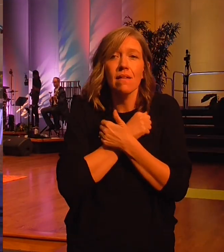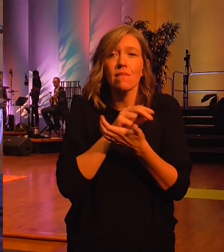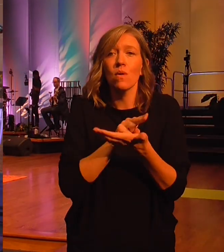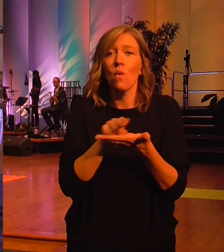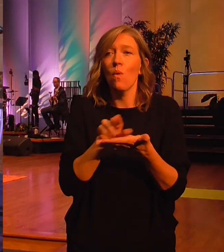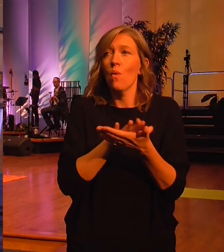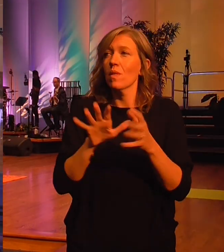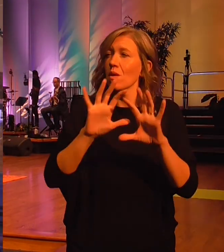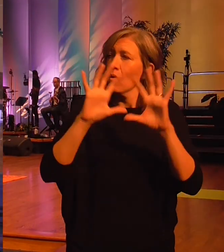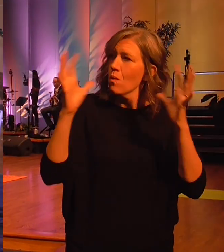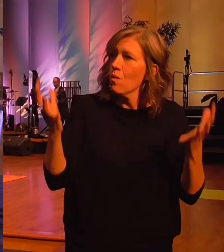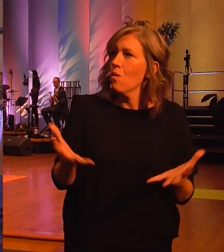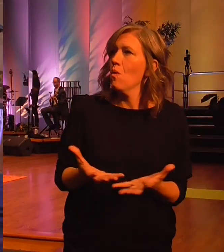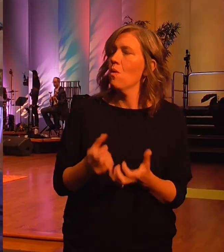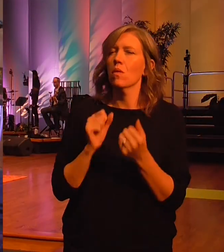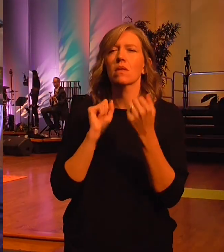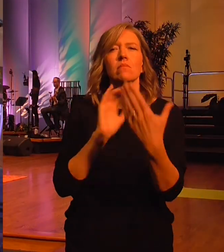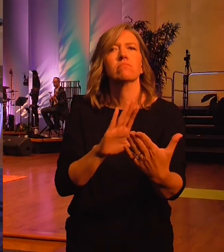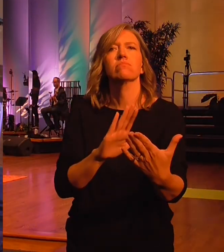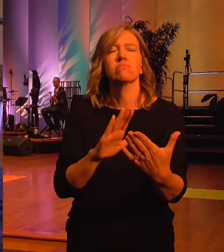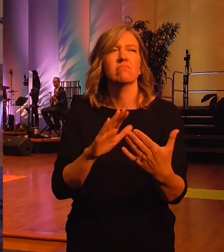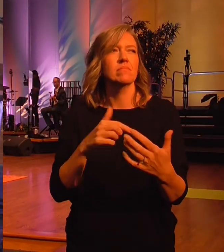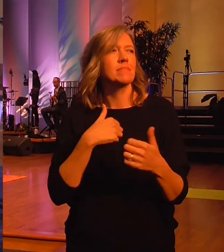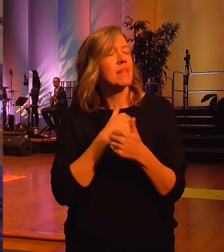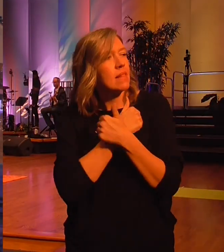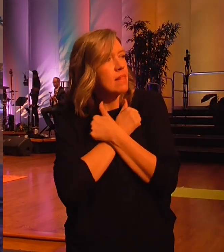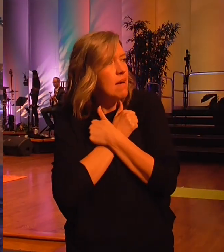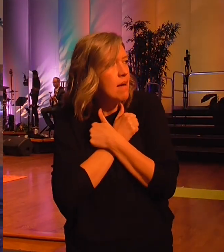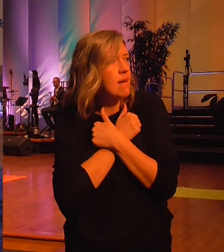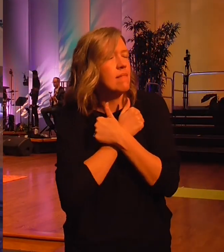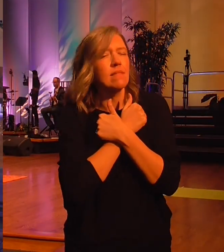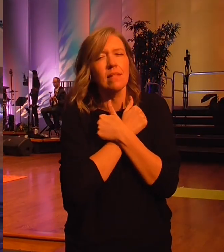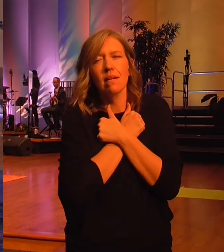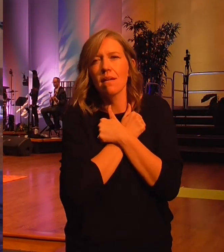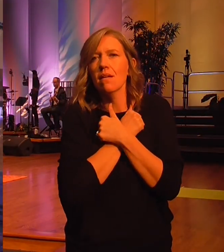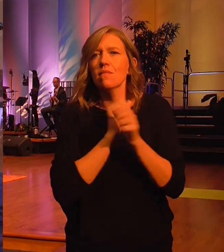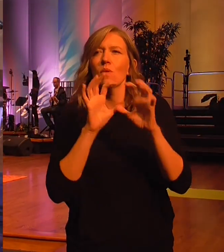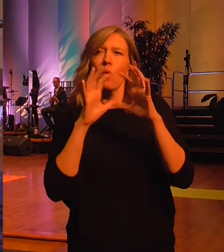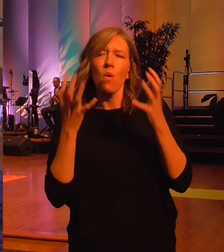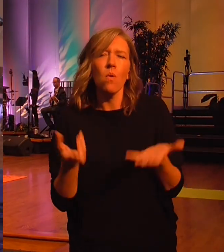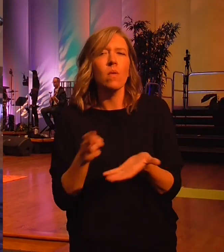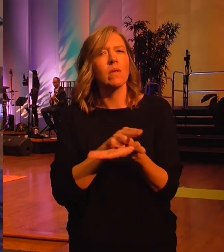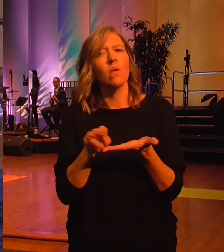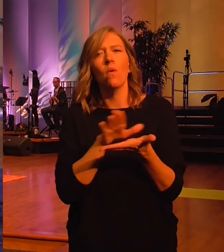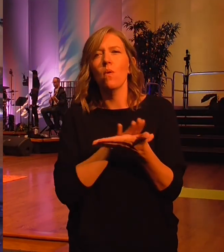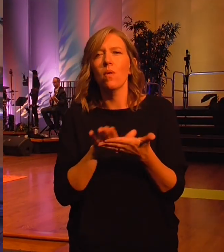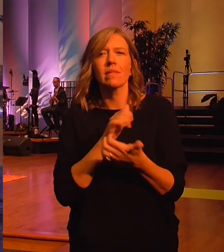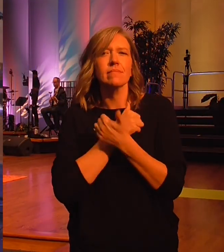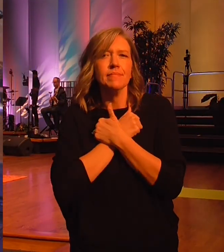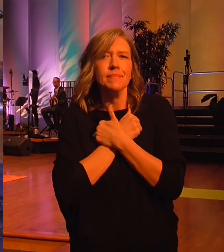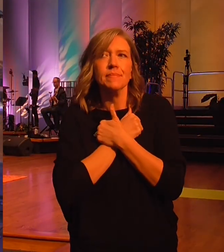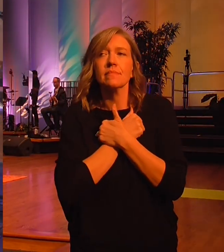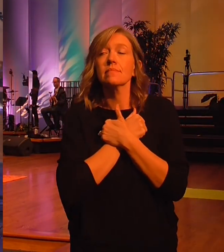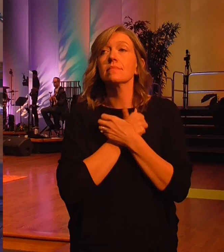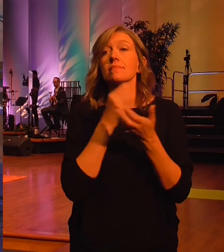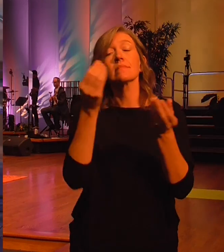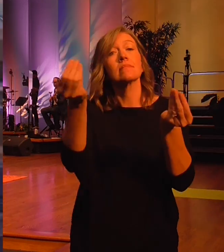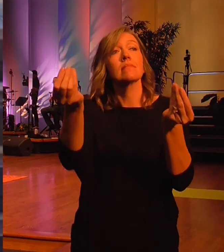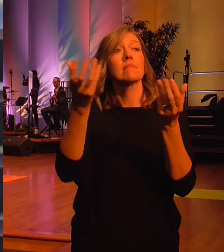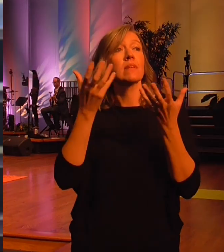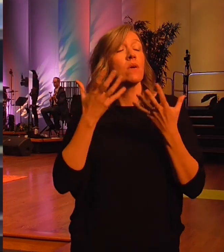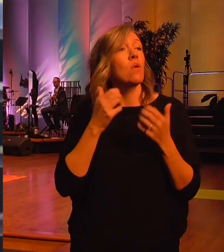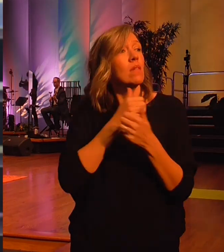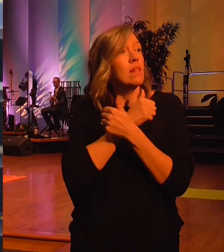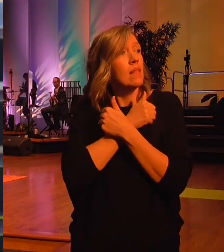a holy, holy way. Let me love in a holy, holy way. Oh, let me know